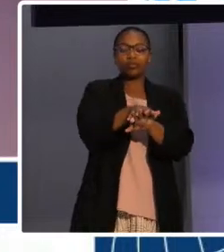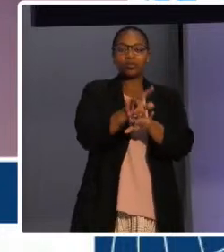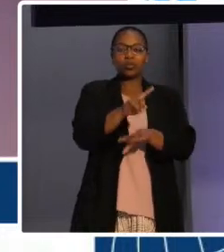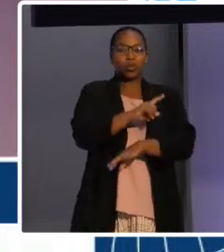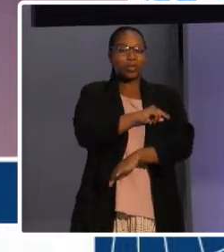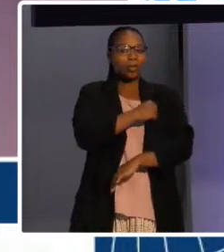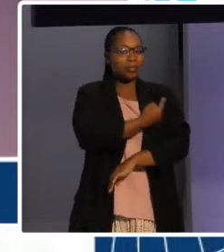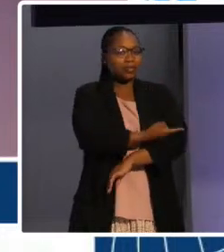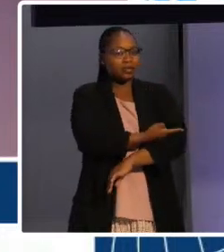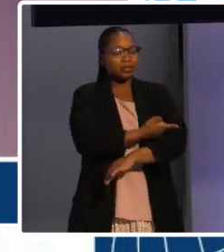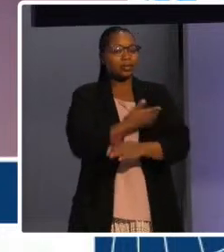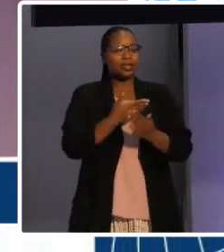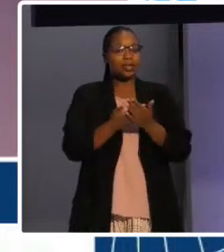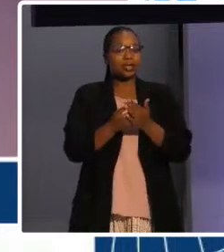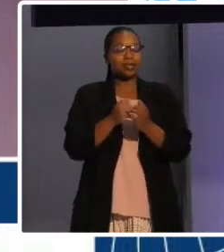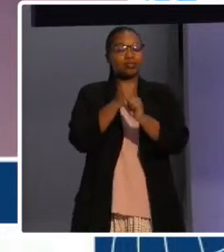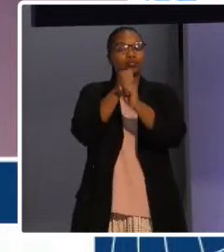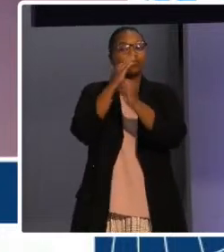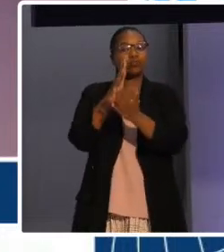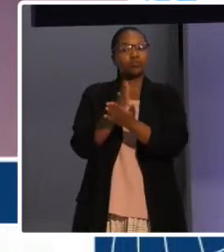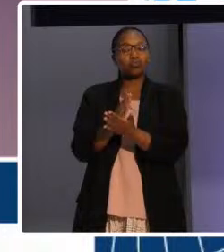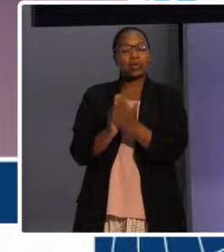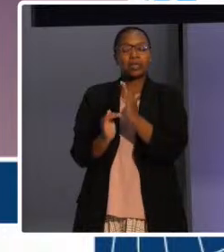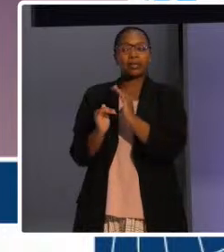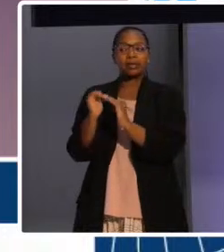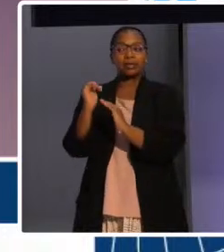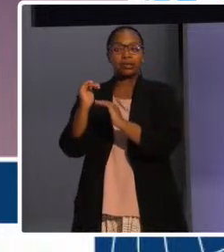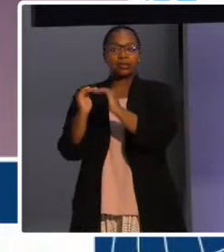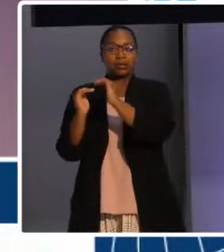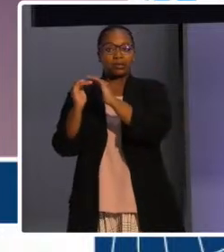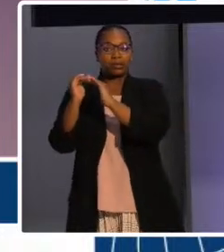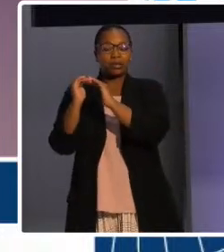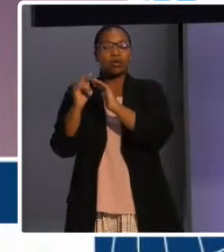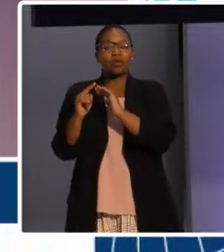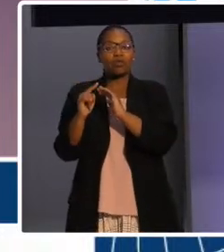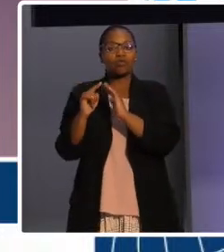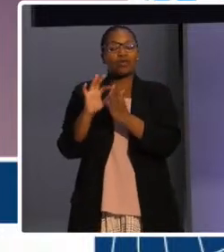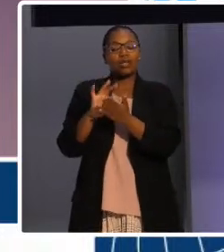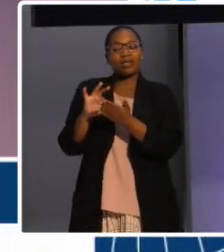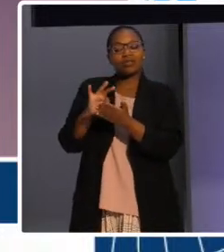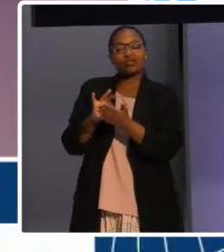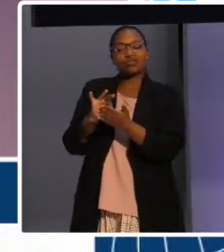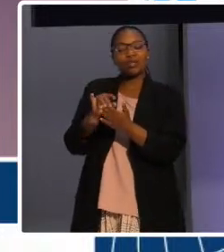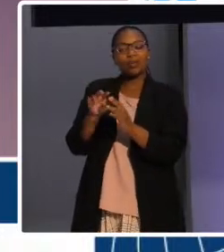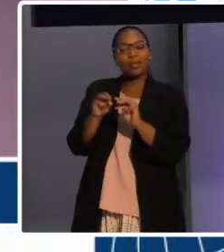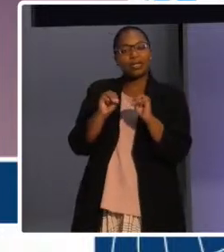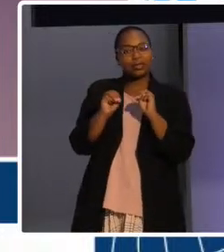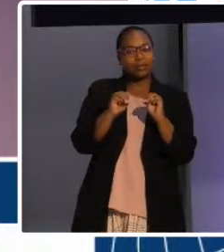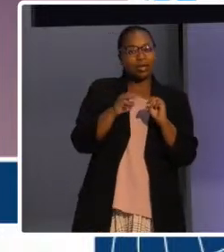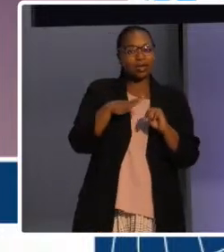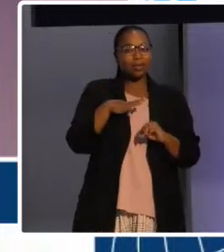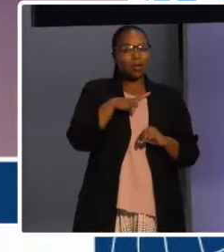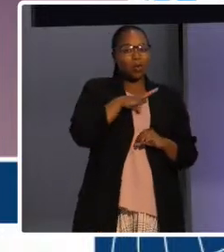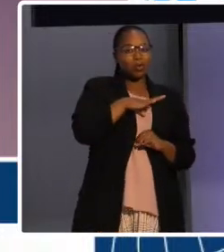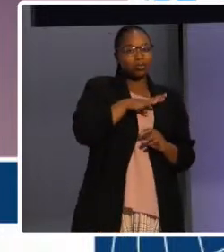to enable the building of election management bodies to advance